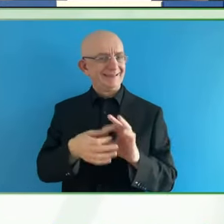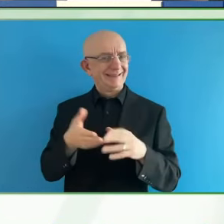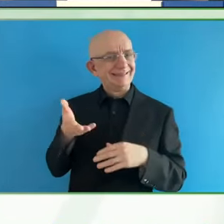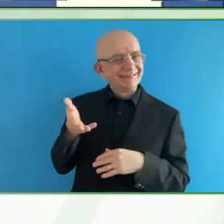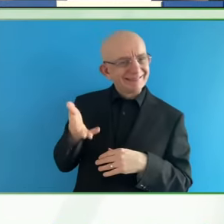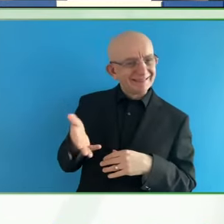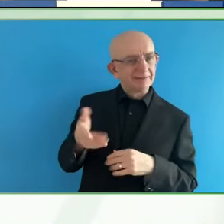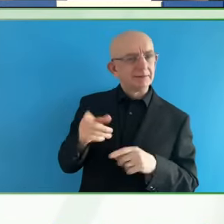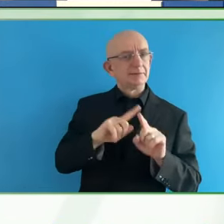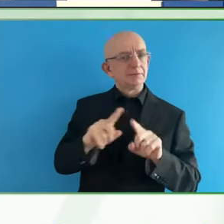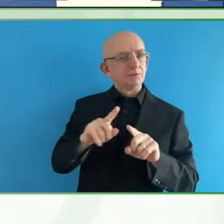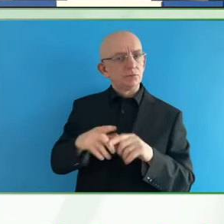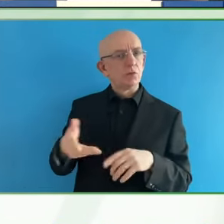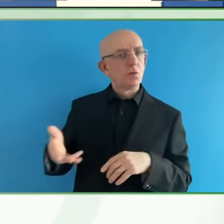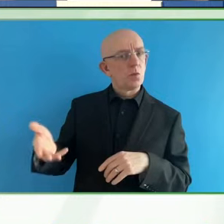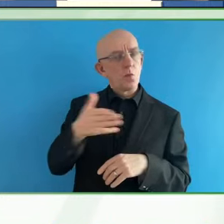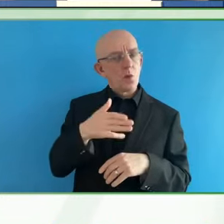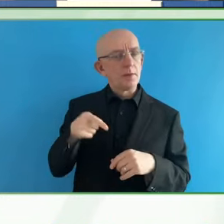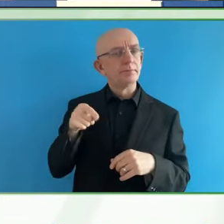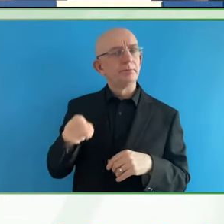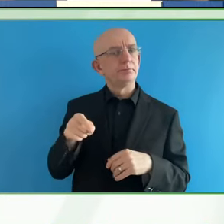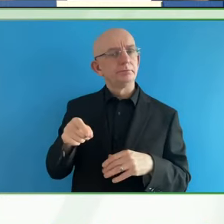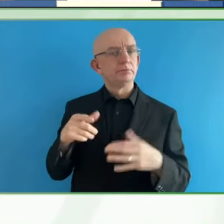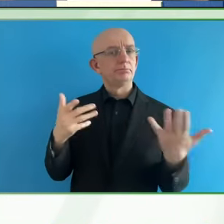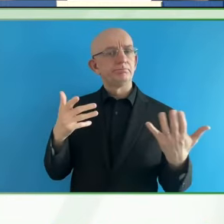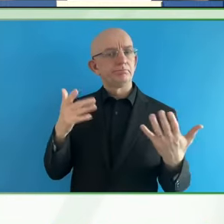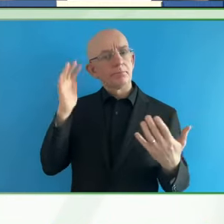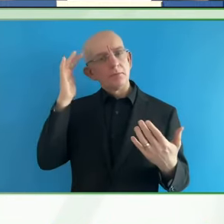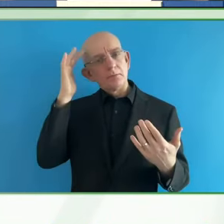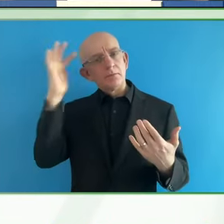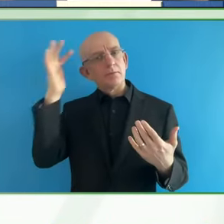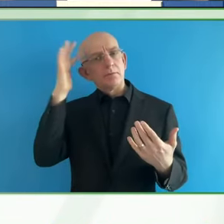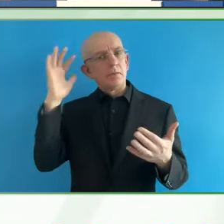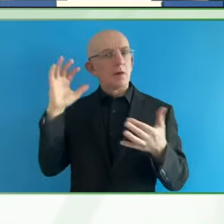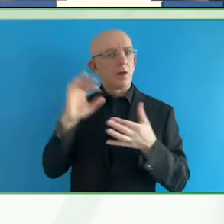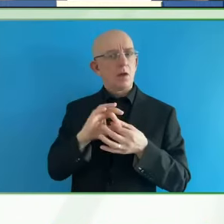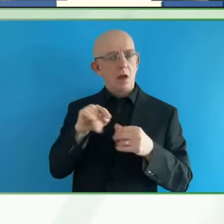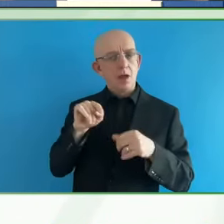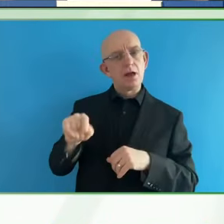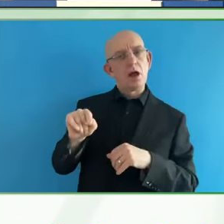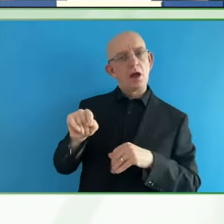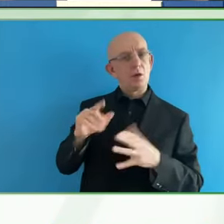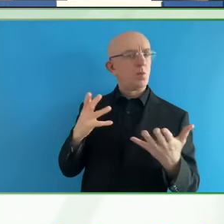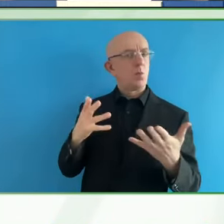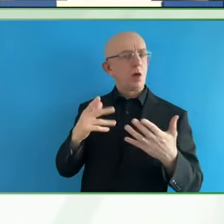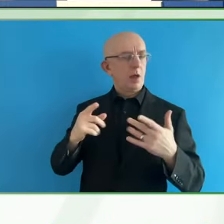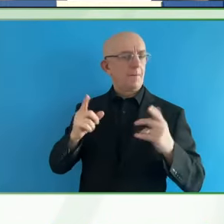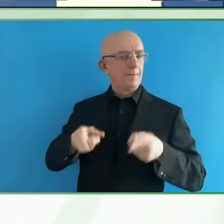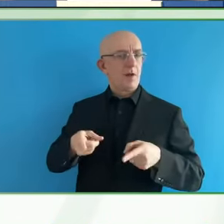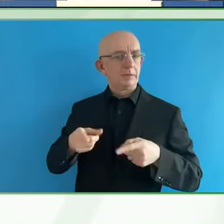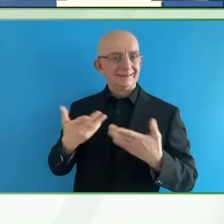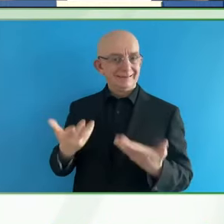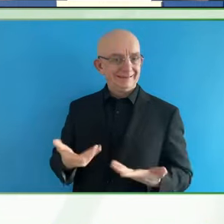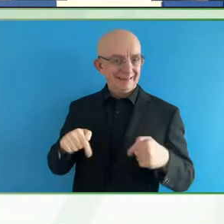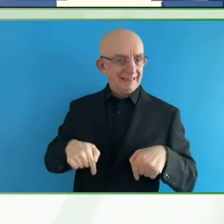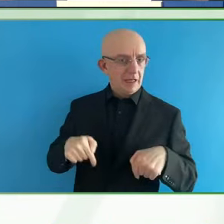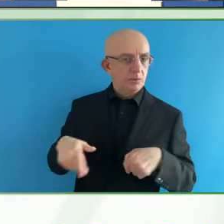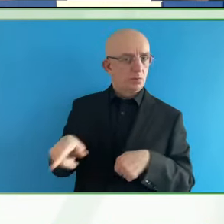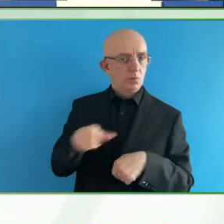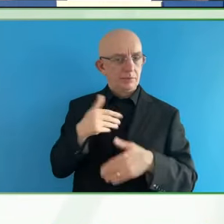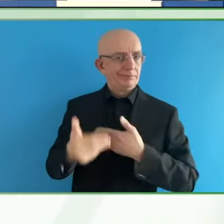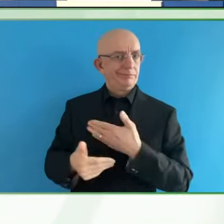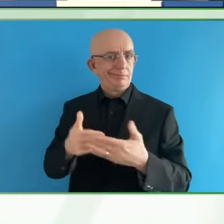inclusive education to include all learners. This entails eradicating discrimination, stereotyping,